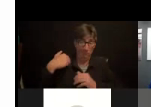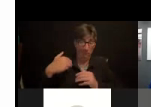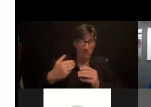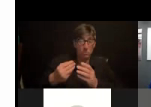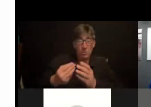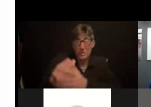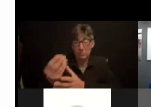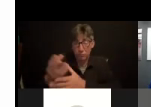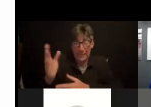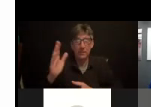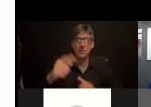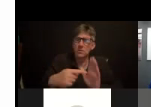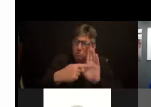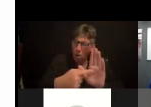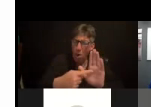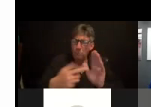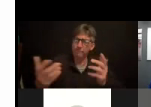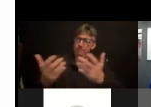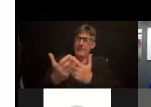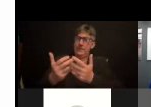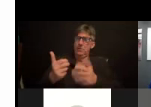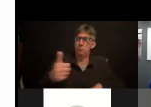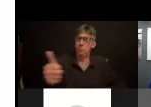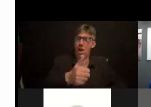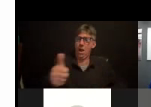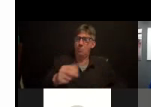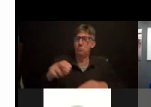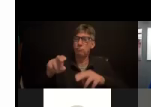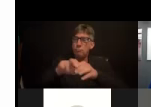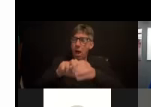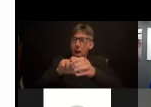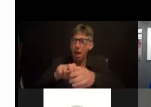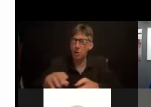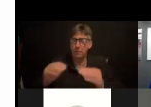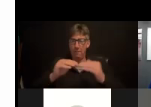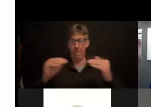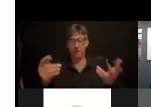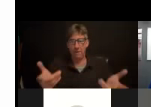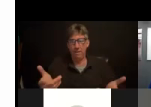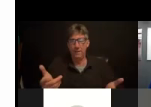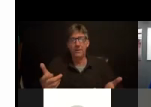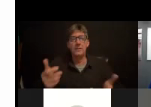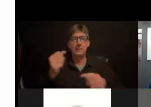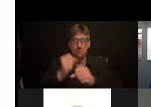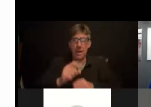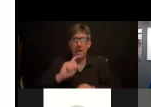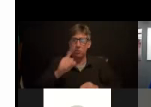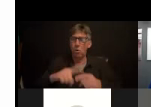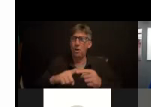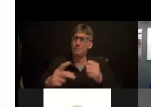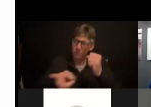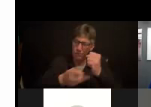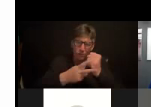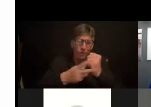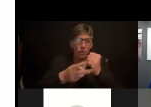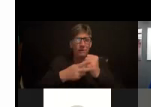to better reflect ridership levels and making sure that first and foremost, that we are trying to preserve access and quality